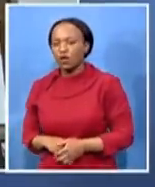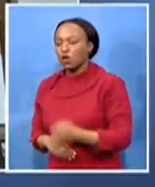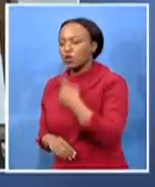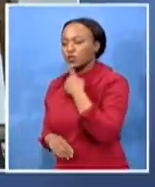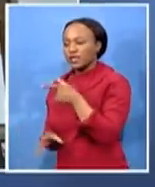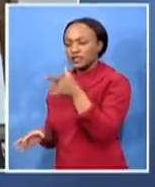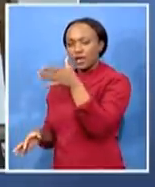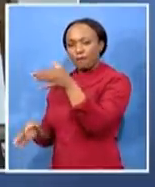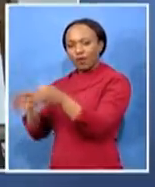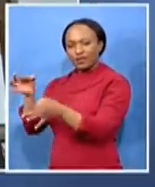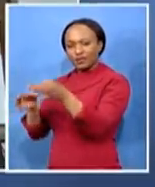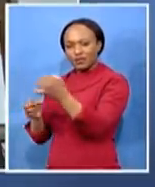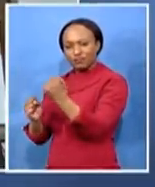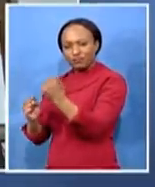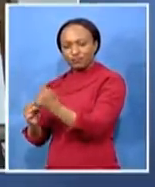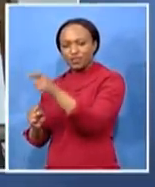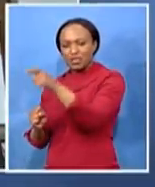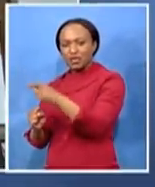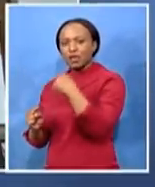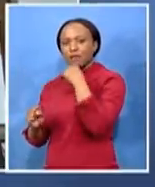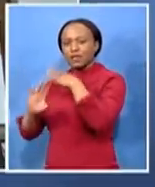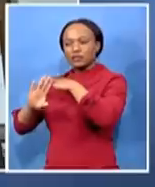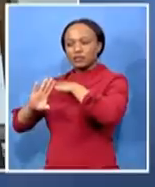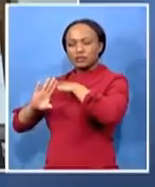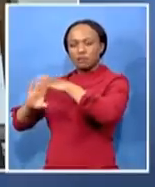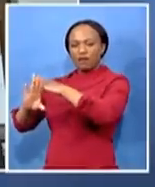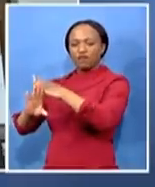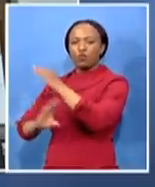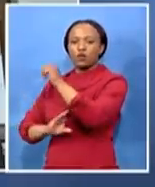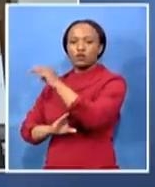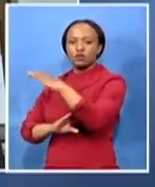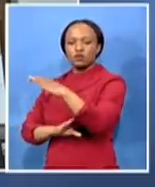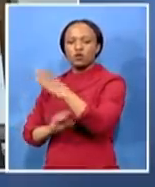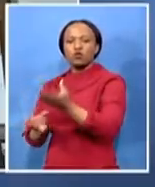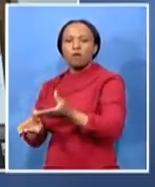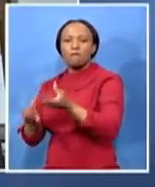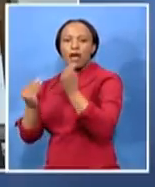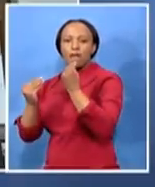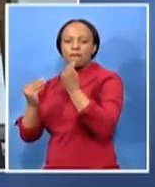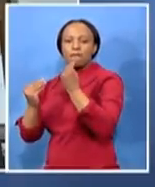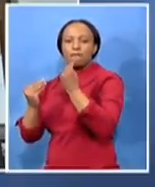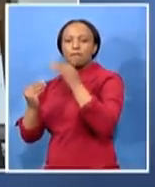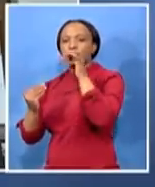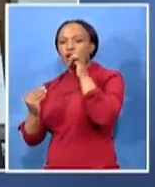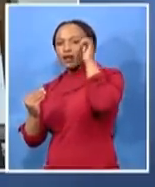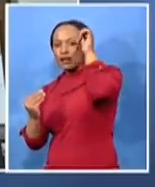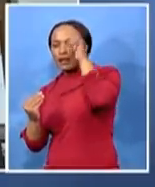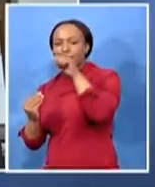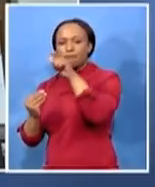ANC faithful of finding in him an elder who has been through leadership?